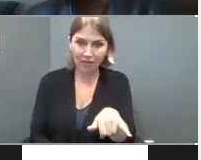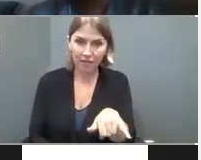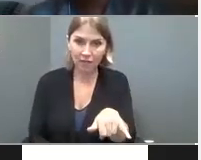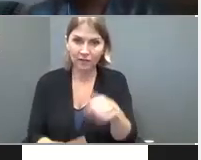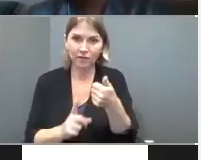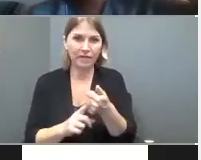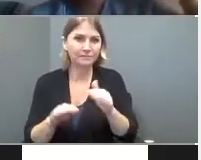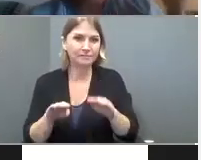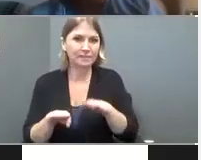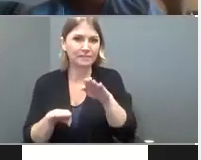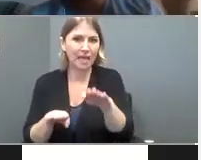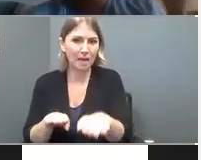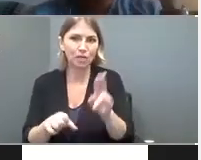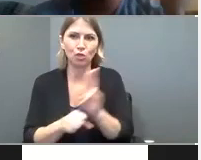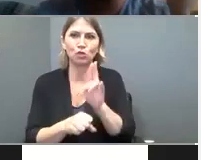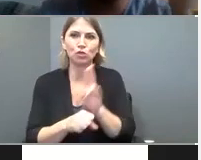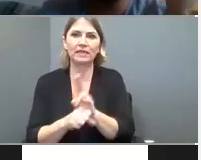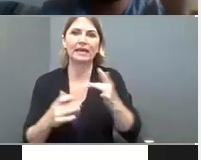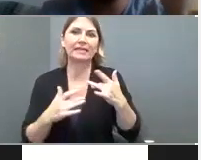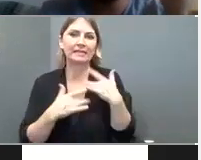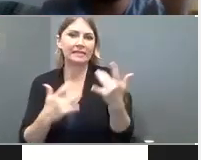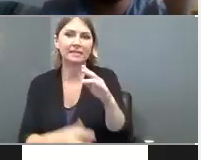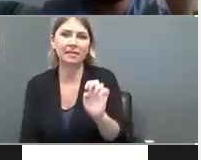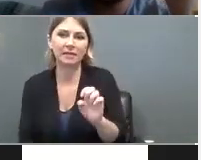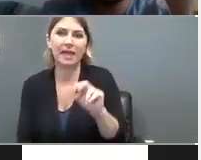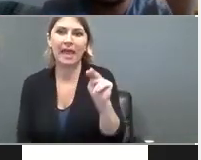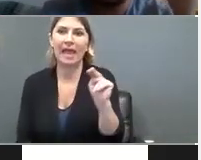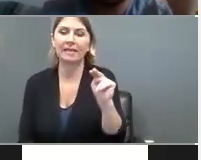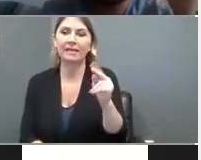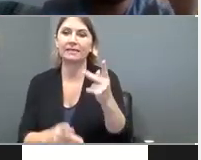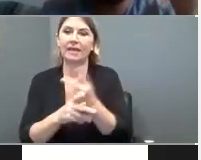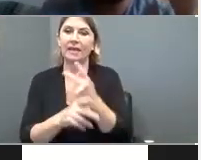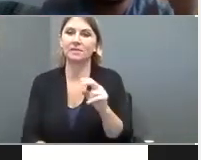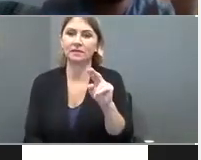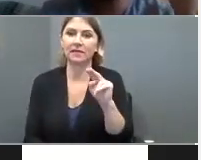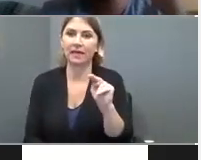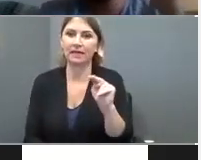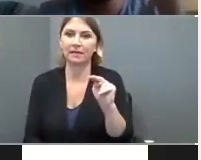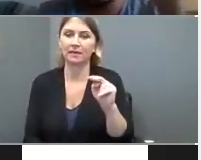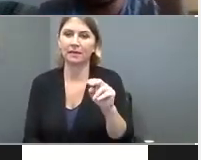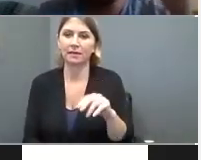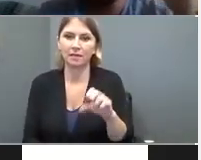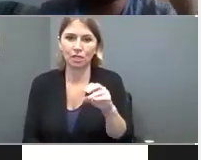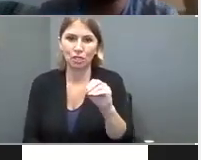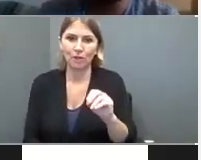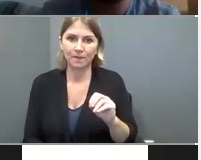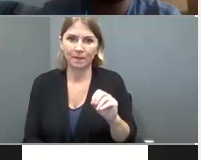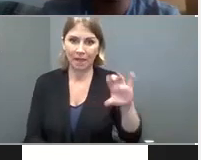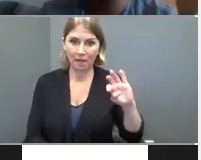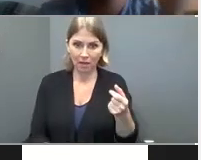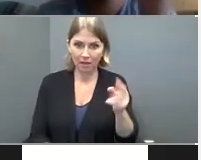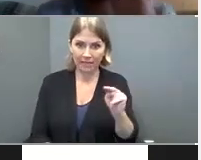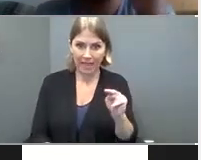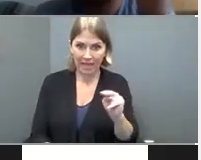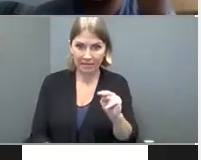itself. That usually tends to be n times 2 to the power of n. 1 over I goes to log n, and log of